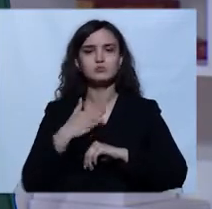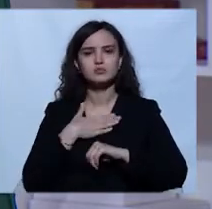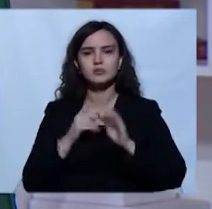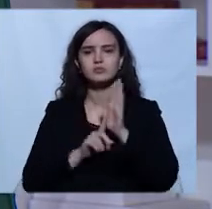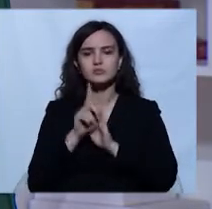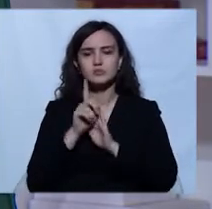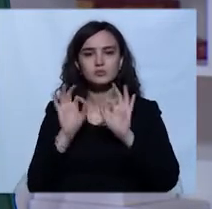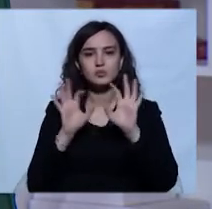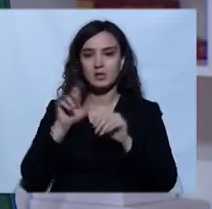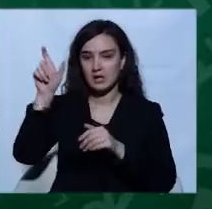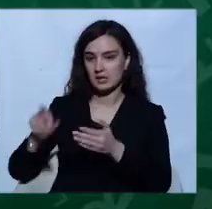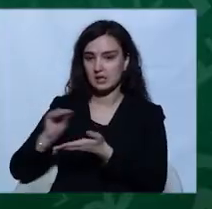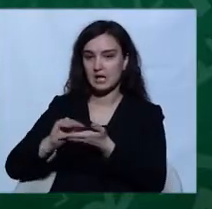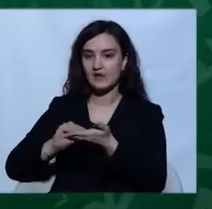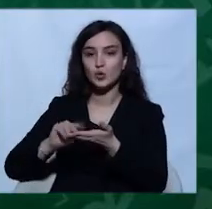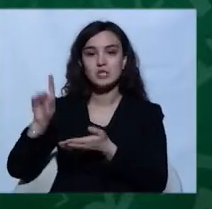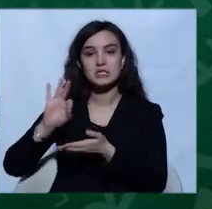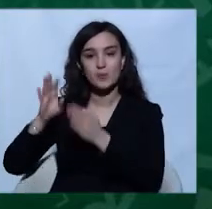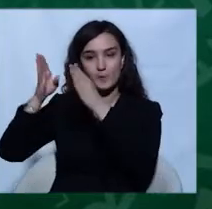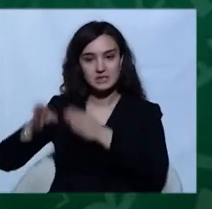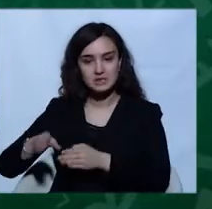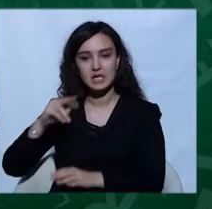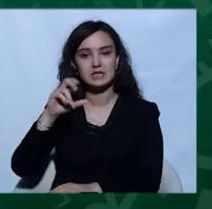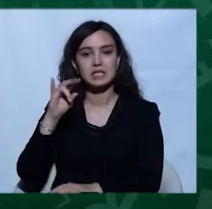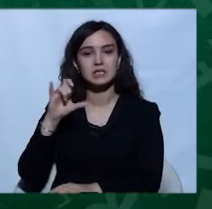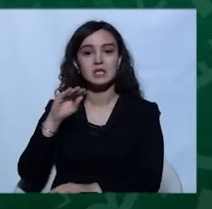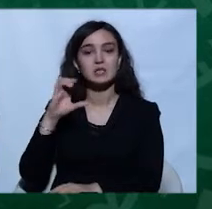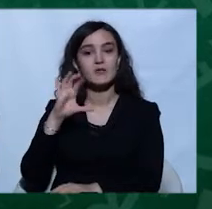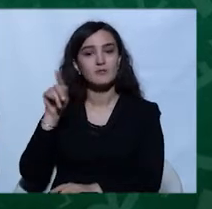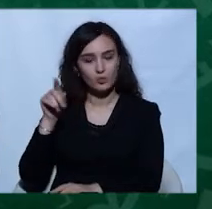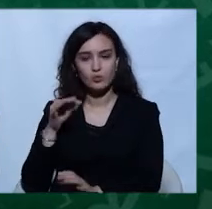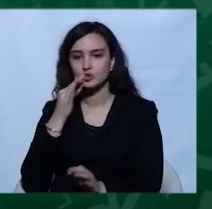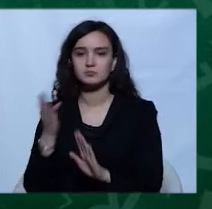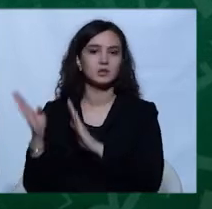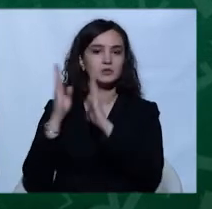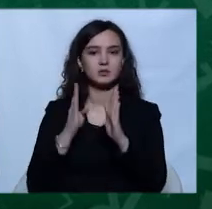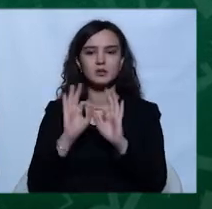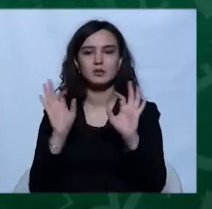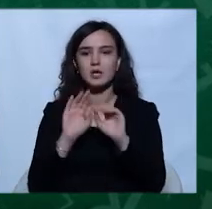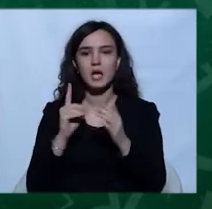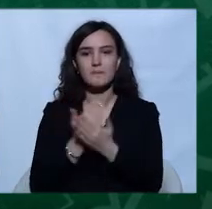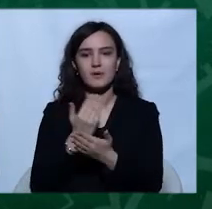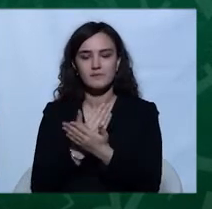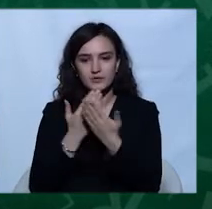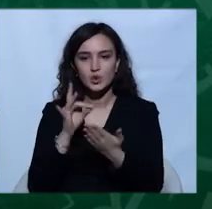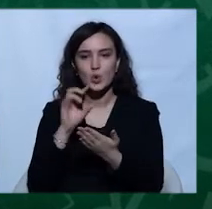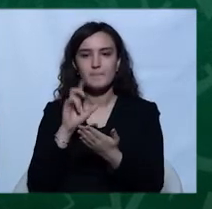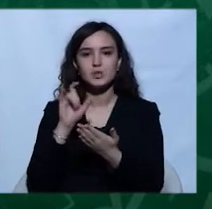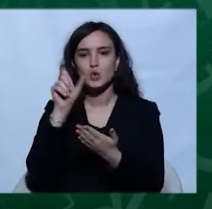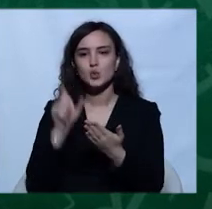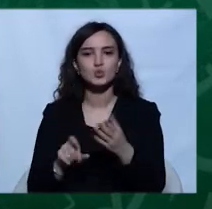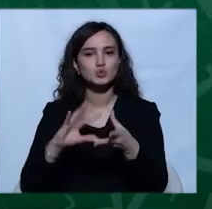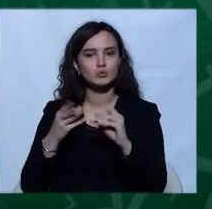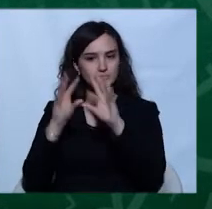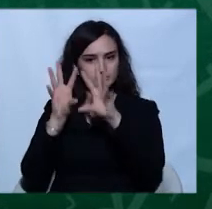started with the author information, Daniel Defoe. We moved on to the summary. What is Robinson Crusoe all